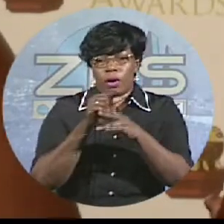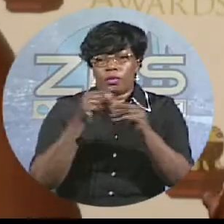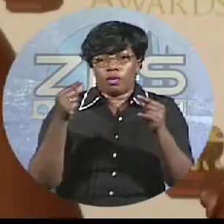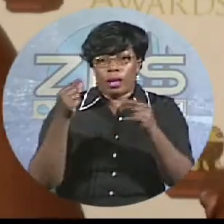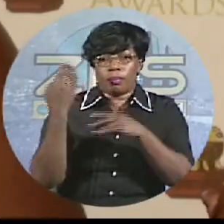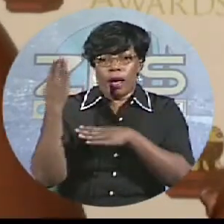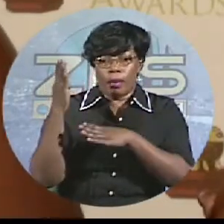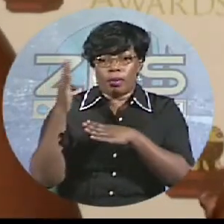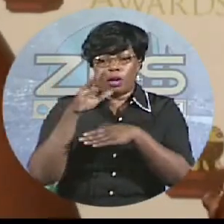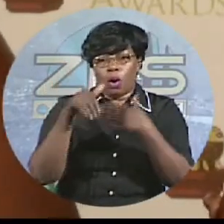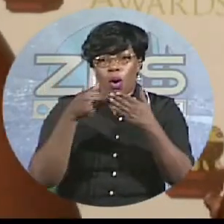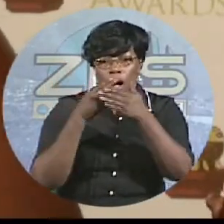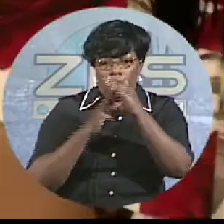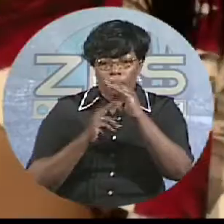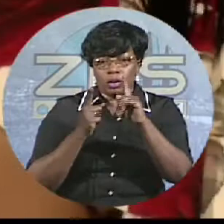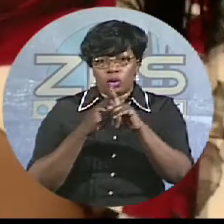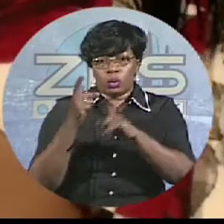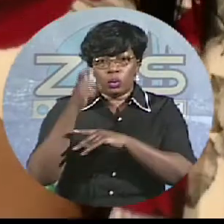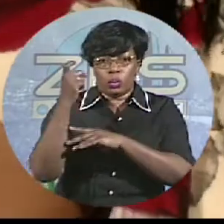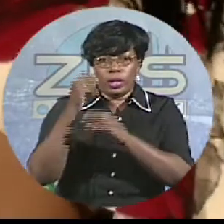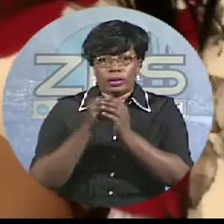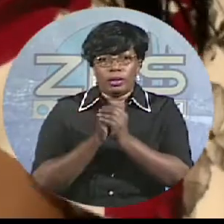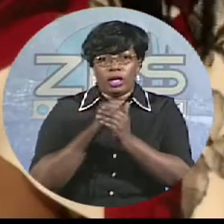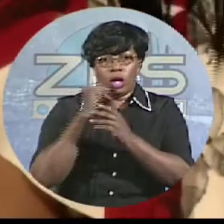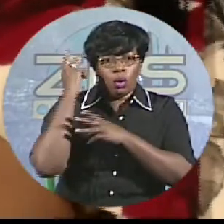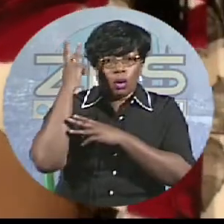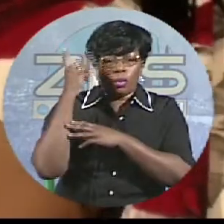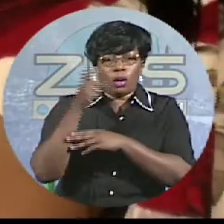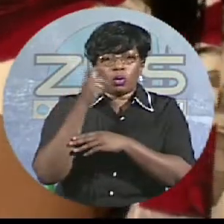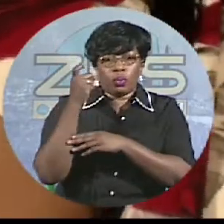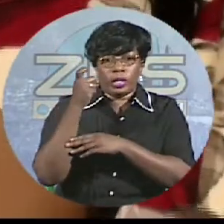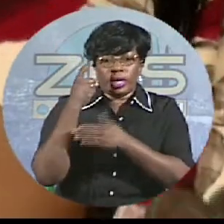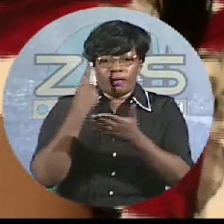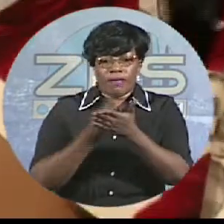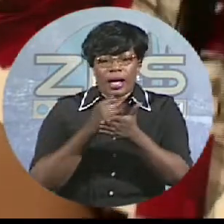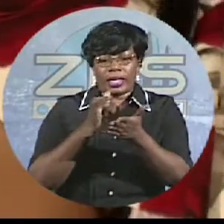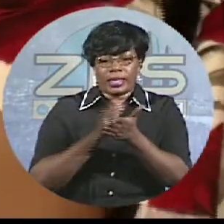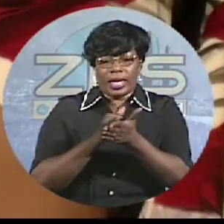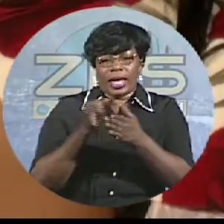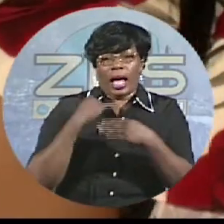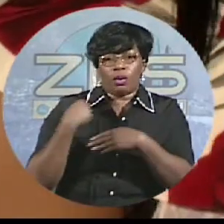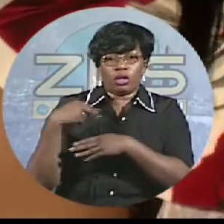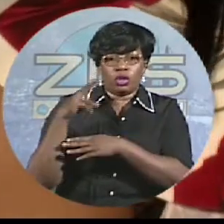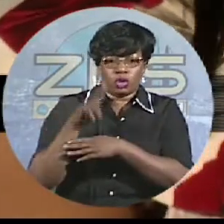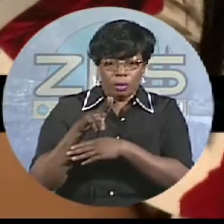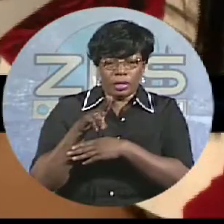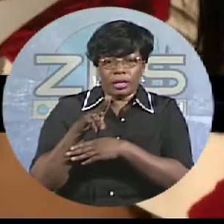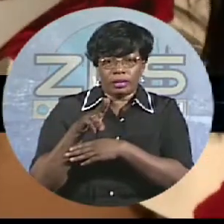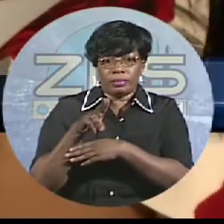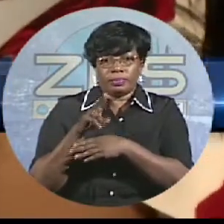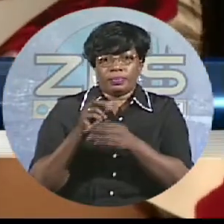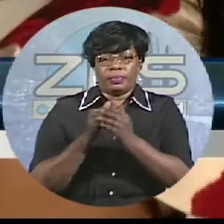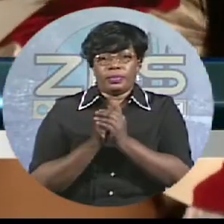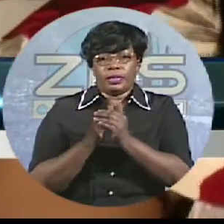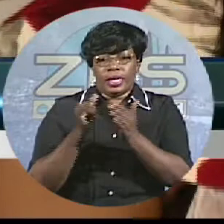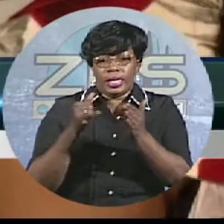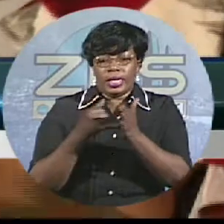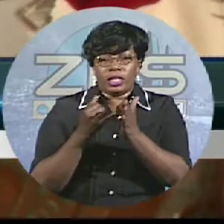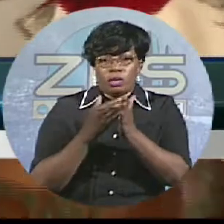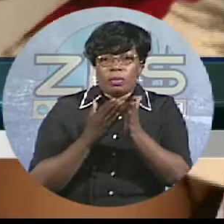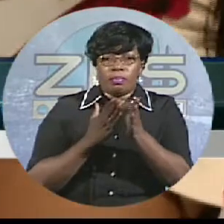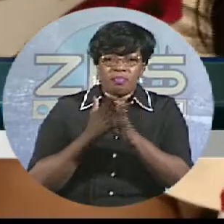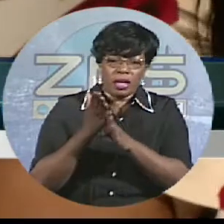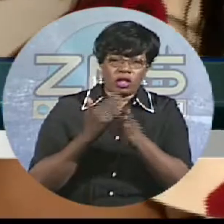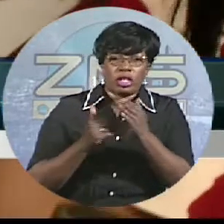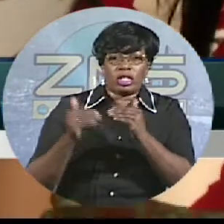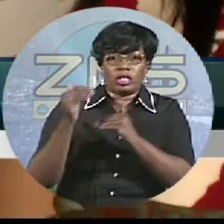Bahama, were all humbled to win. I wasn't even worried about winning. It was just the fact that I was nominated, you know, so it's a major milestone in my life. And boy,